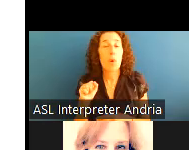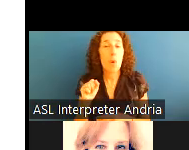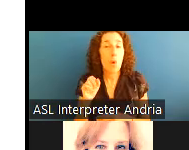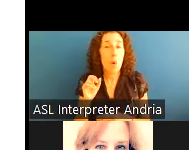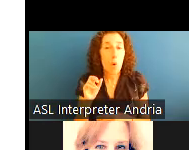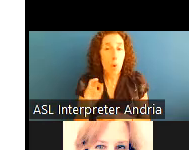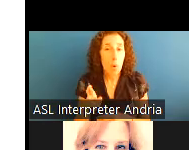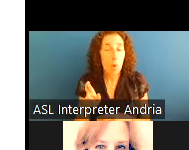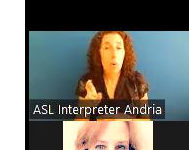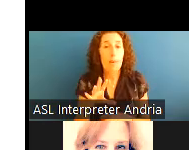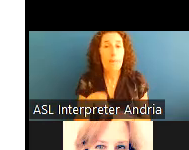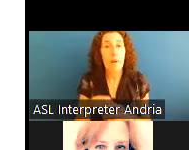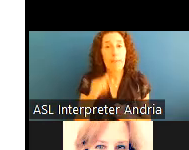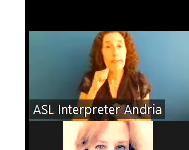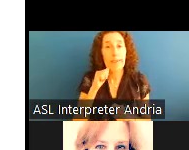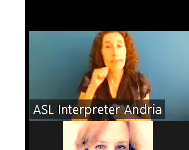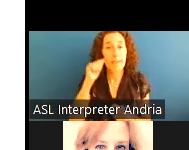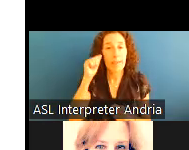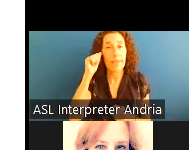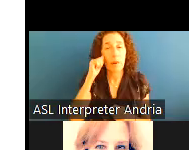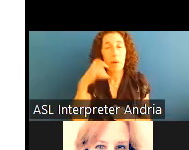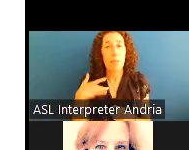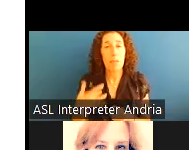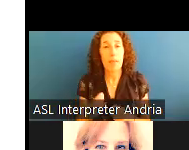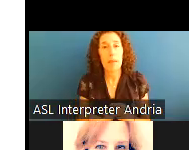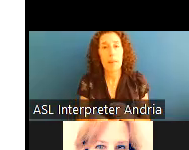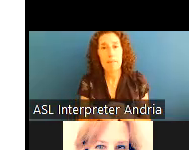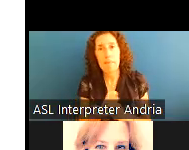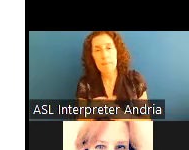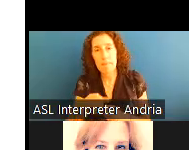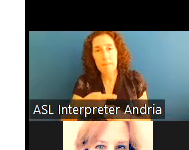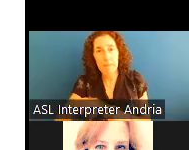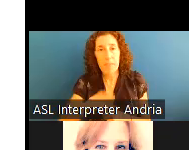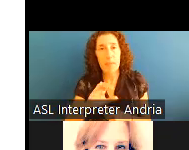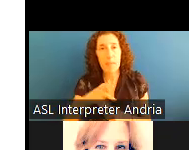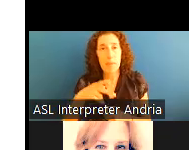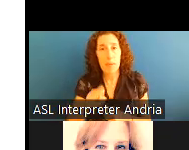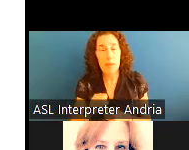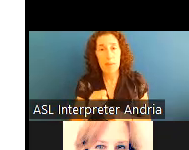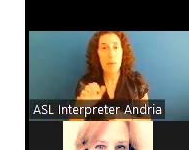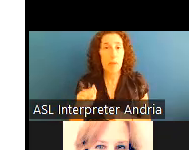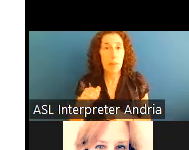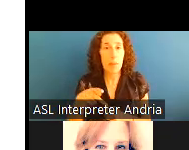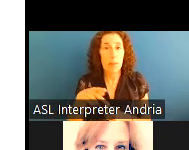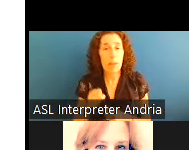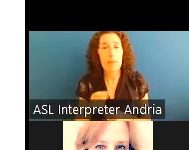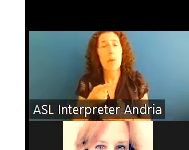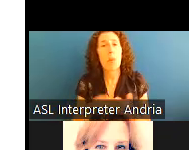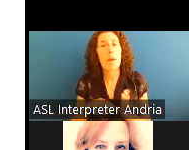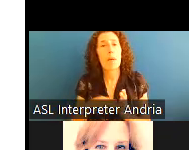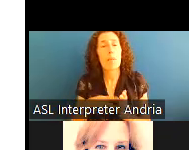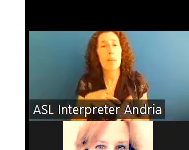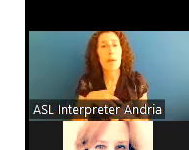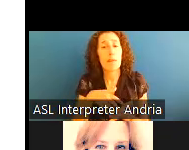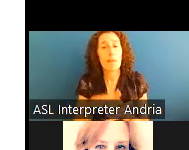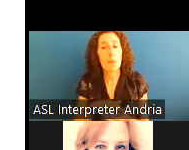better understanding of this, I wanted to understand who is considered to be a vulnerable adult. So vulnerable adults, according to the Maryland's Office of